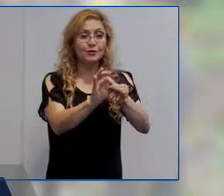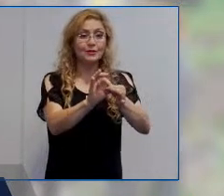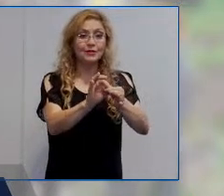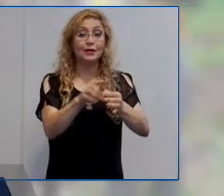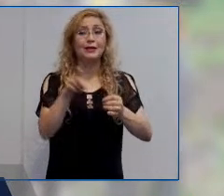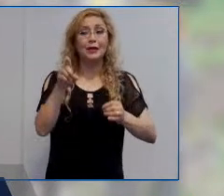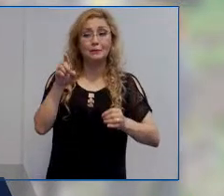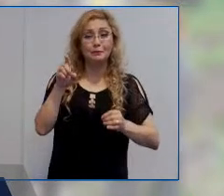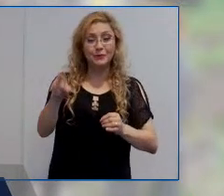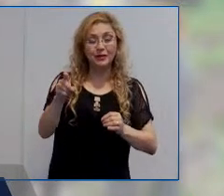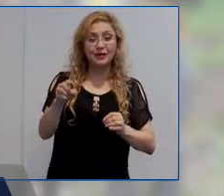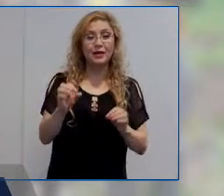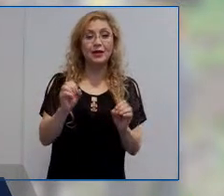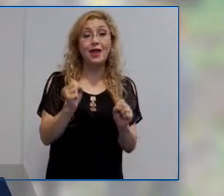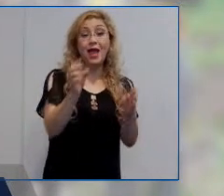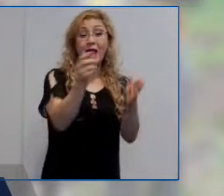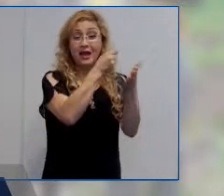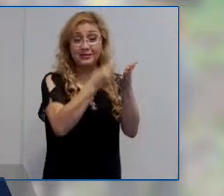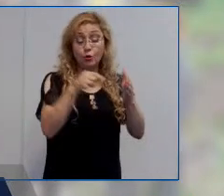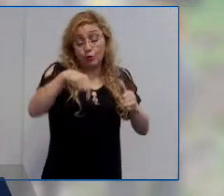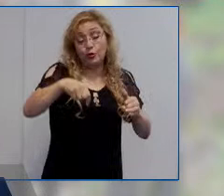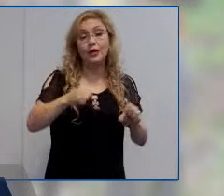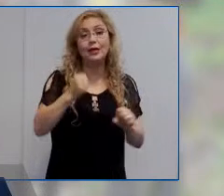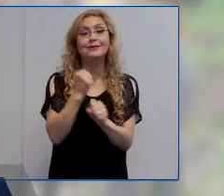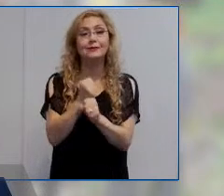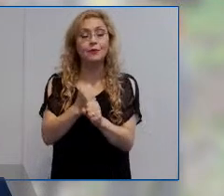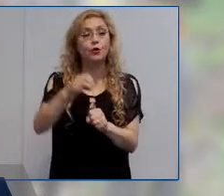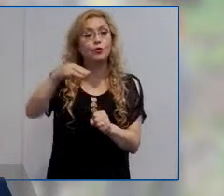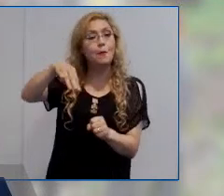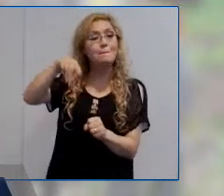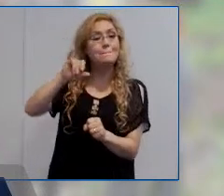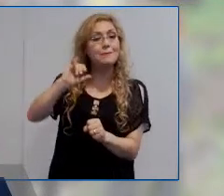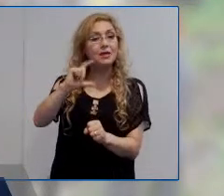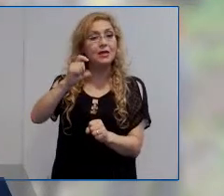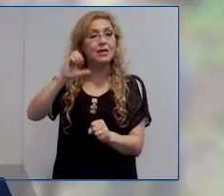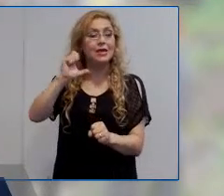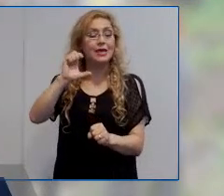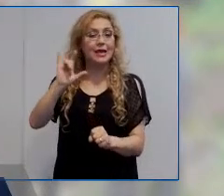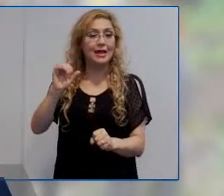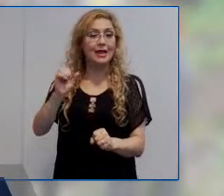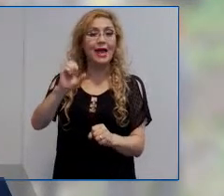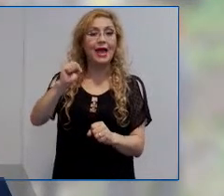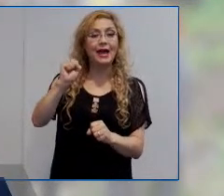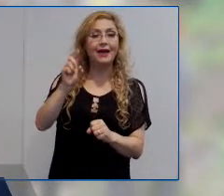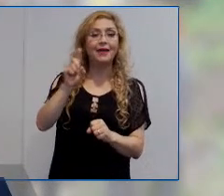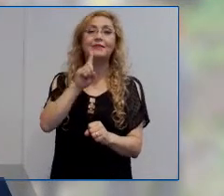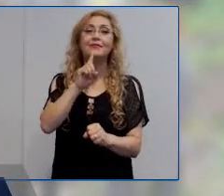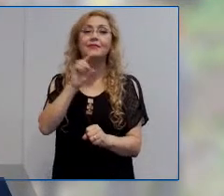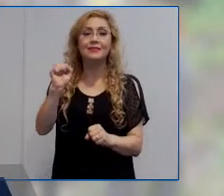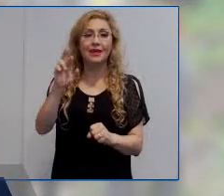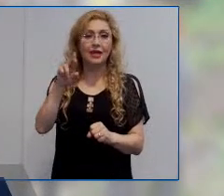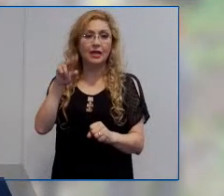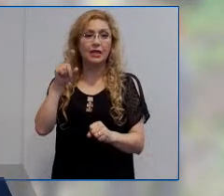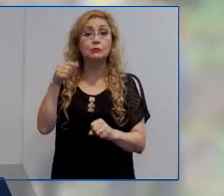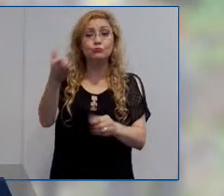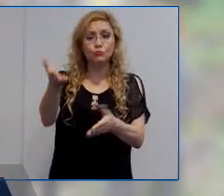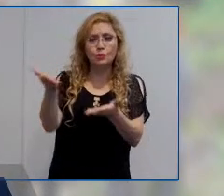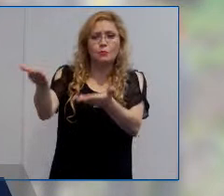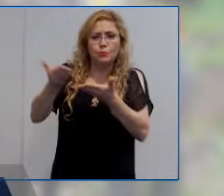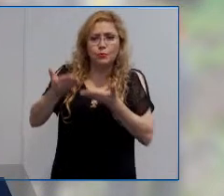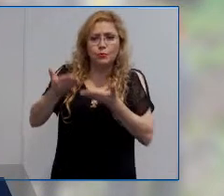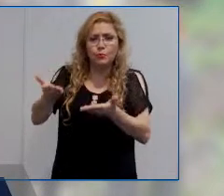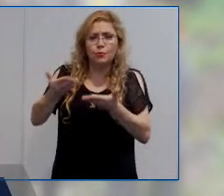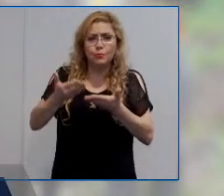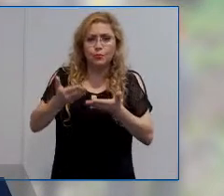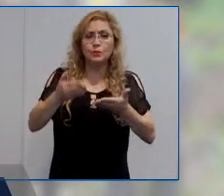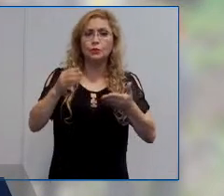dynamic district involving networks of artisans and the National Chamber for